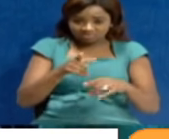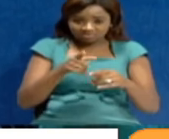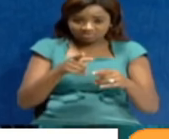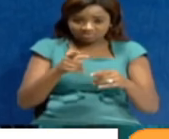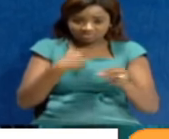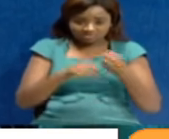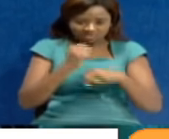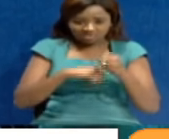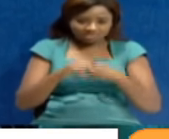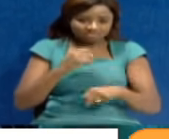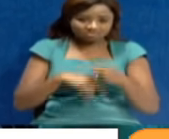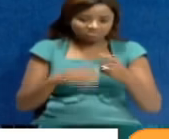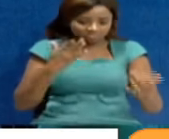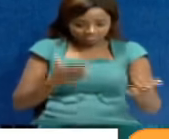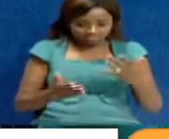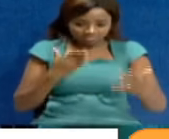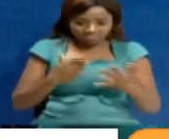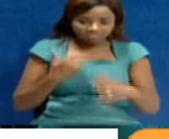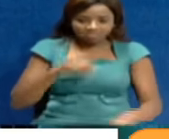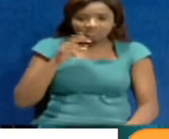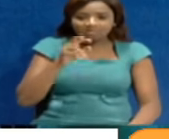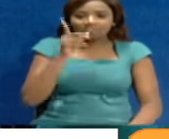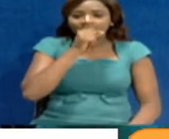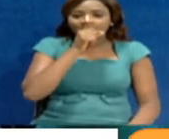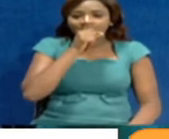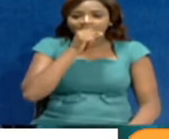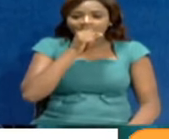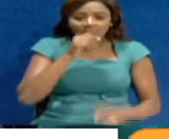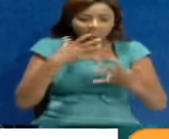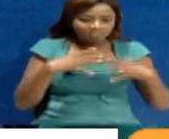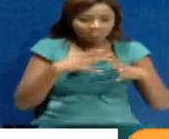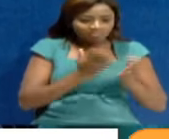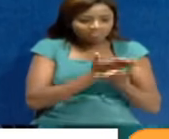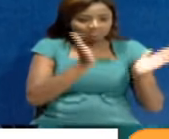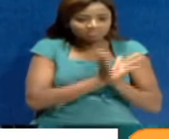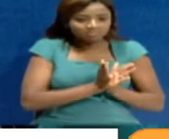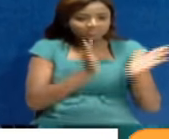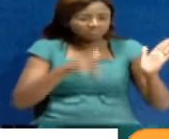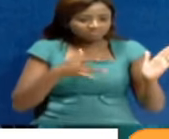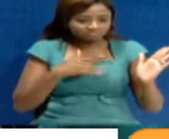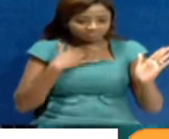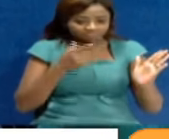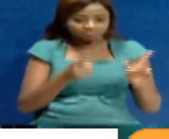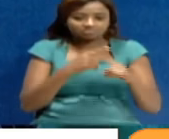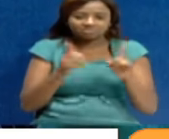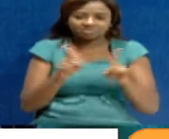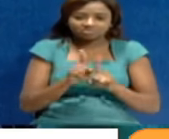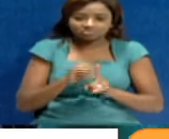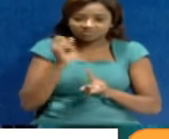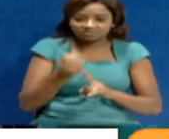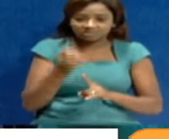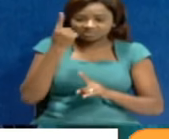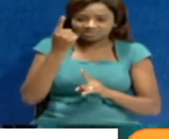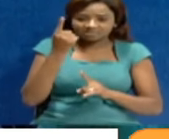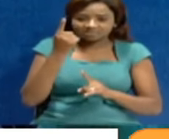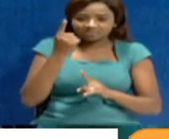is the kind of litigation that may be in the nature of public interest litigation. If you understand the scope of public interest litigation,